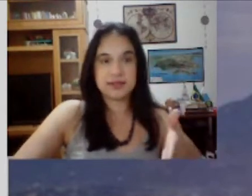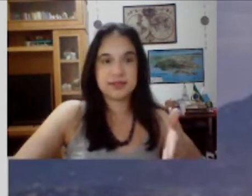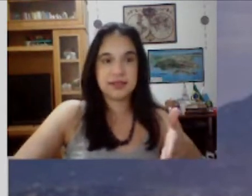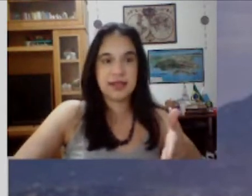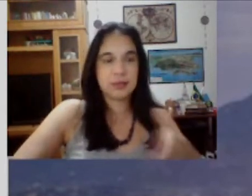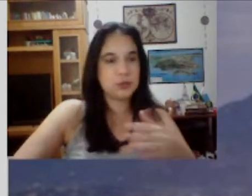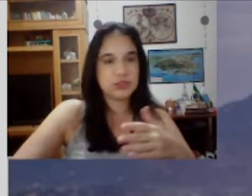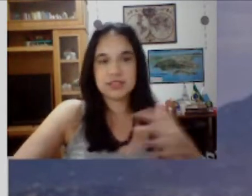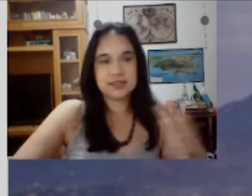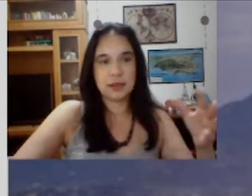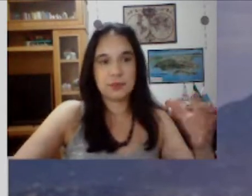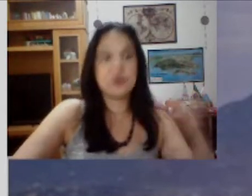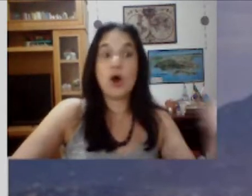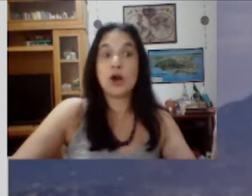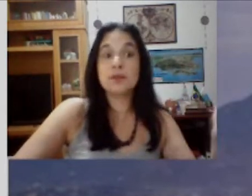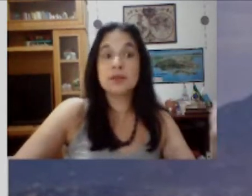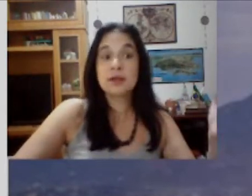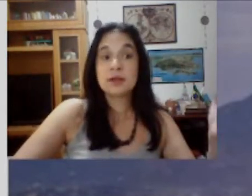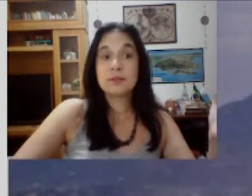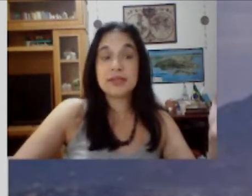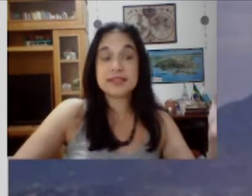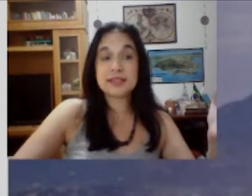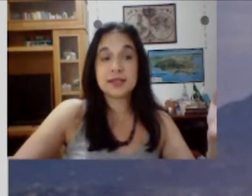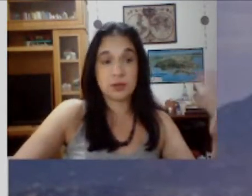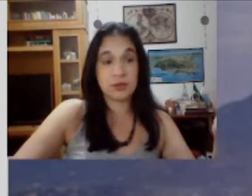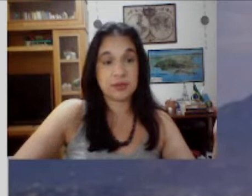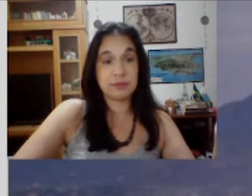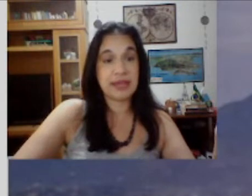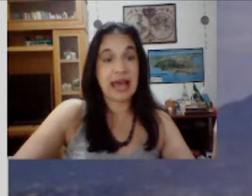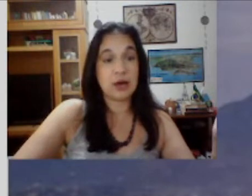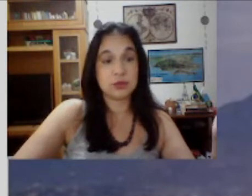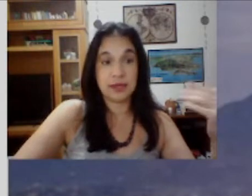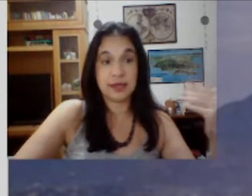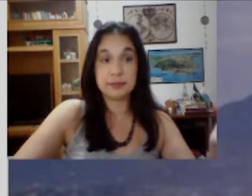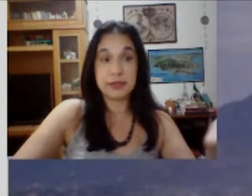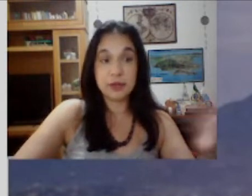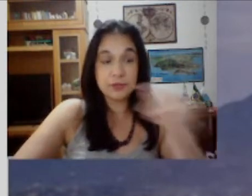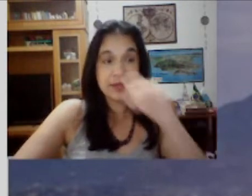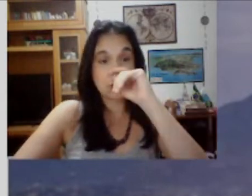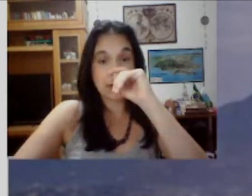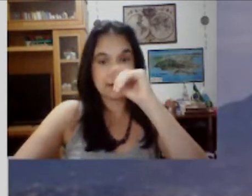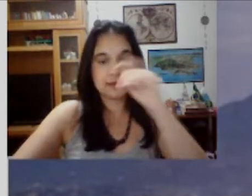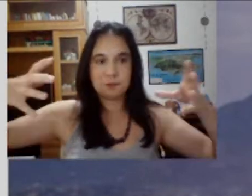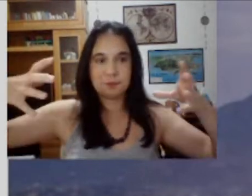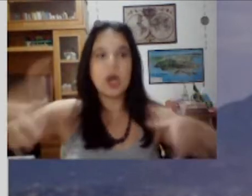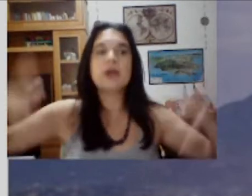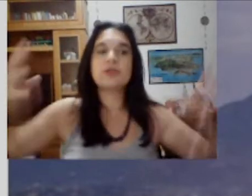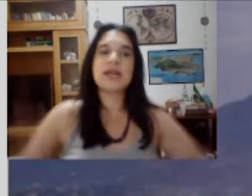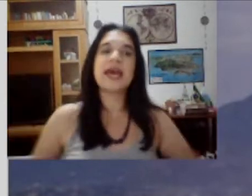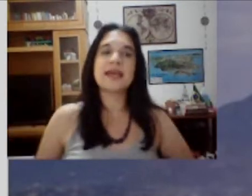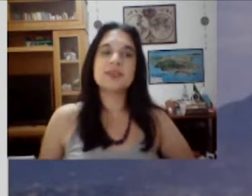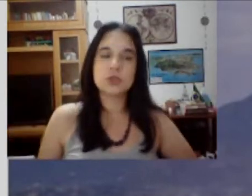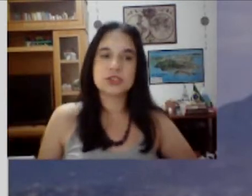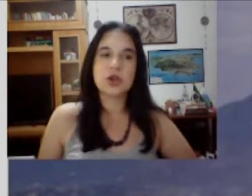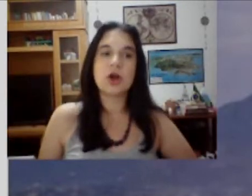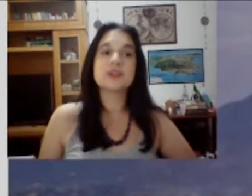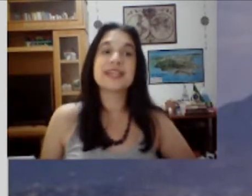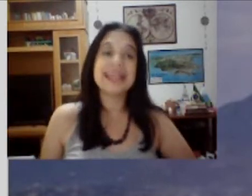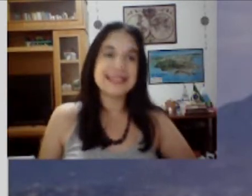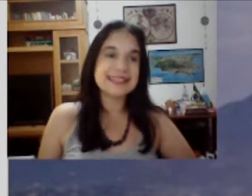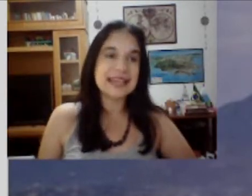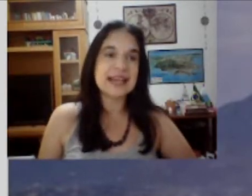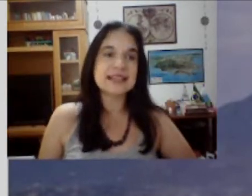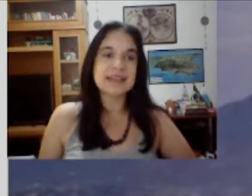bought it. It was just a farm, basically, with a big house in the middle, and the plot of land was